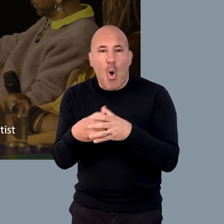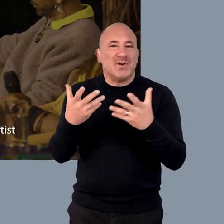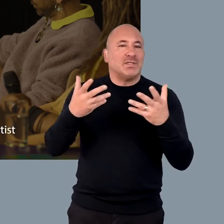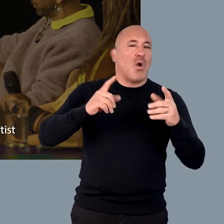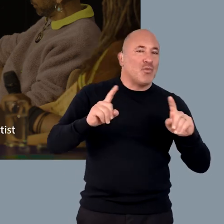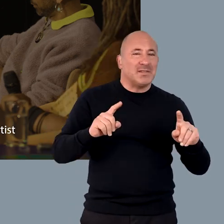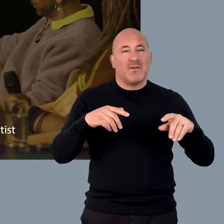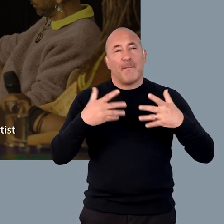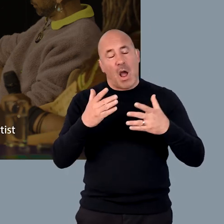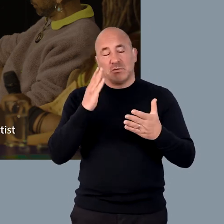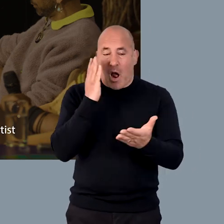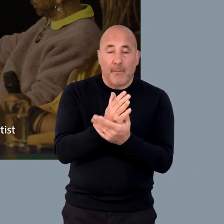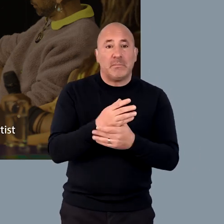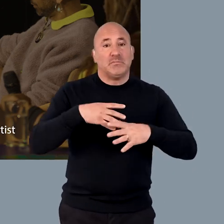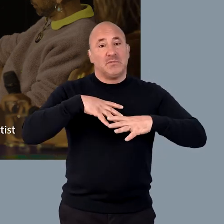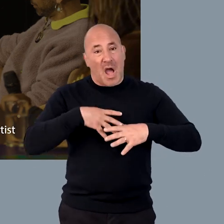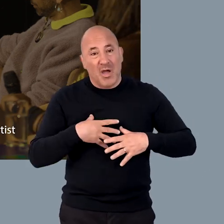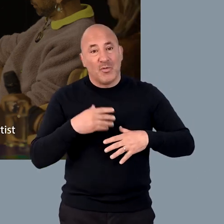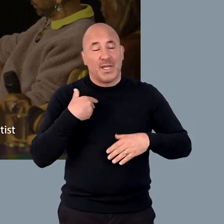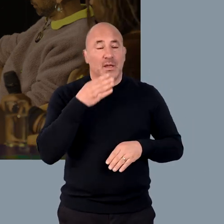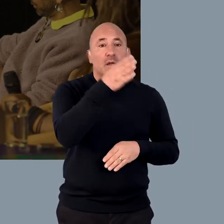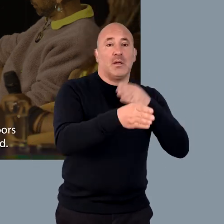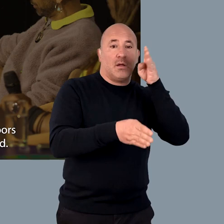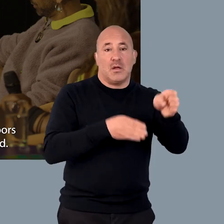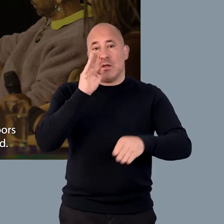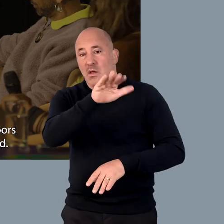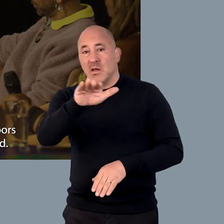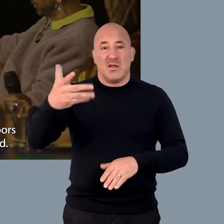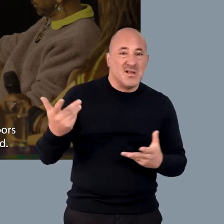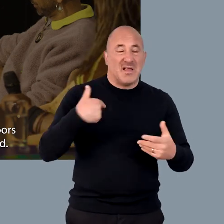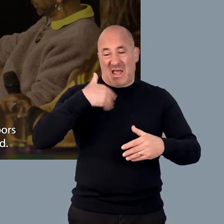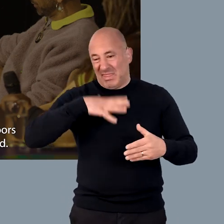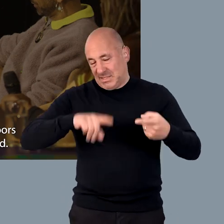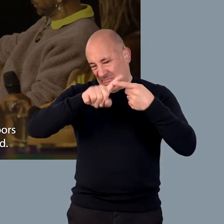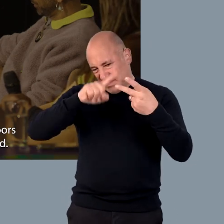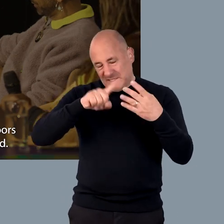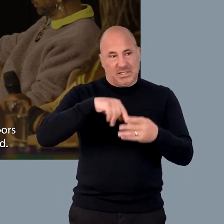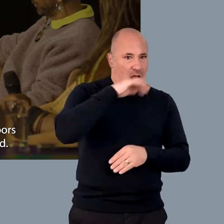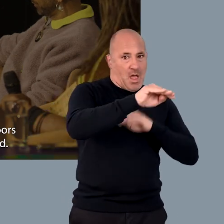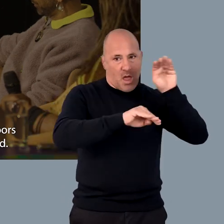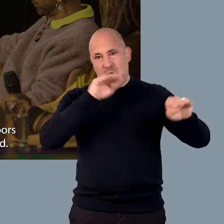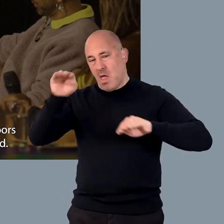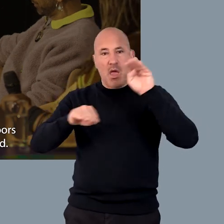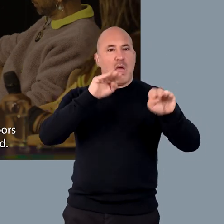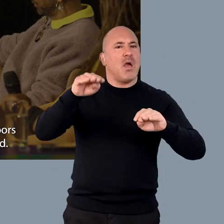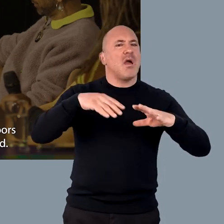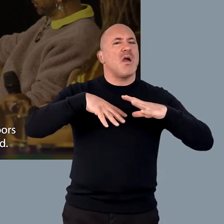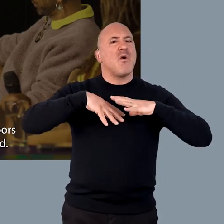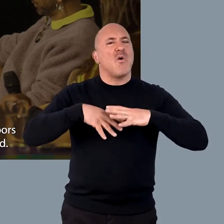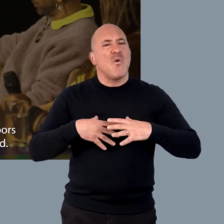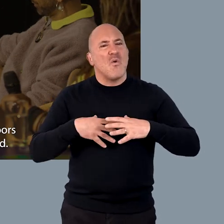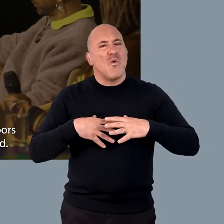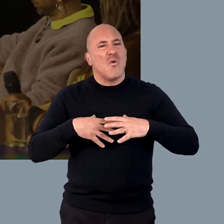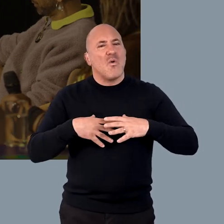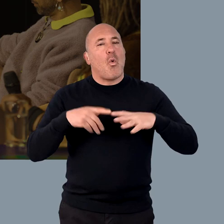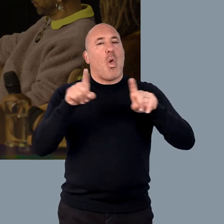you know be minorities or anything as an artist I think it's tiring constantly at going and like knocking on doors and asking for you know